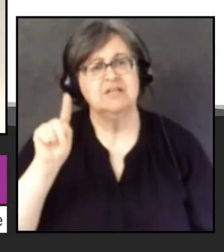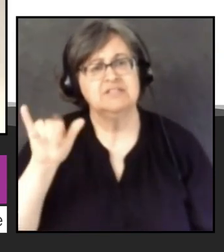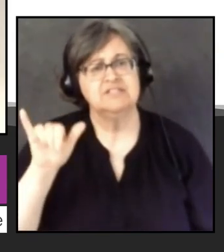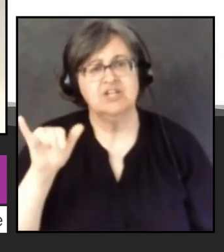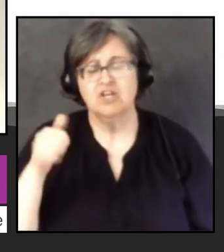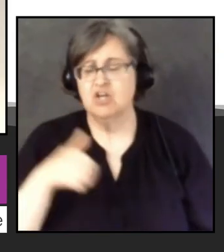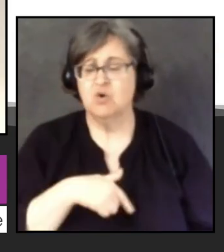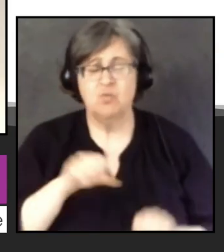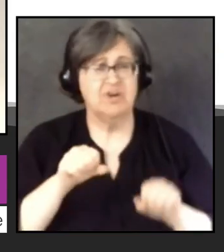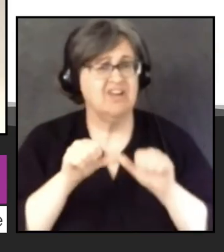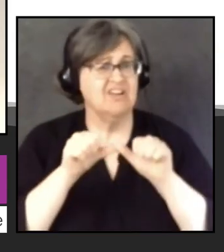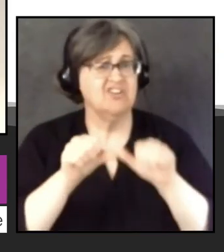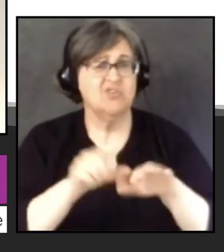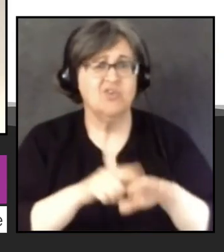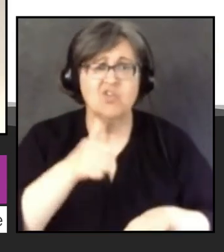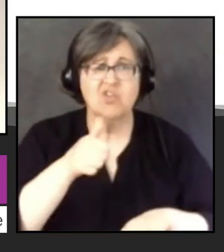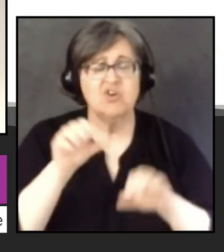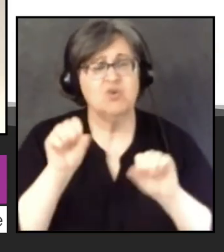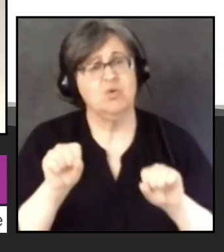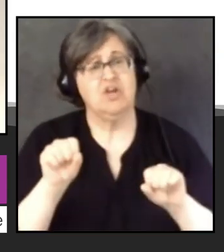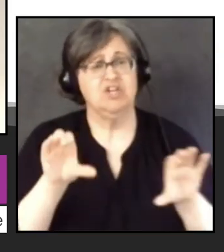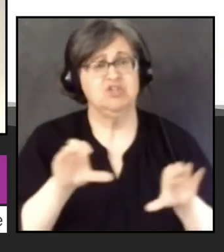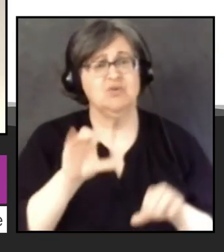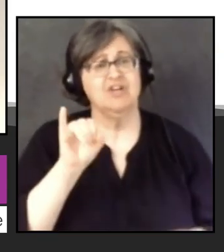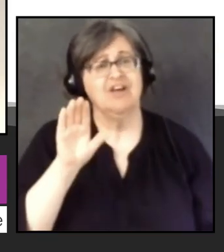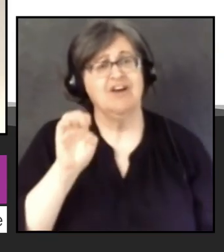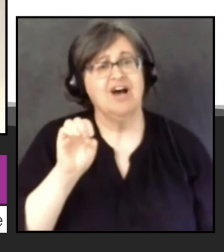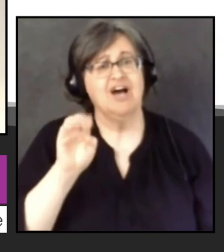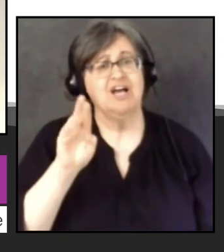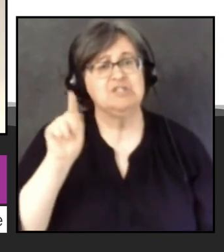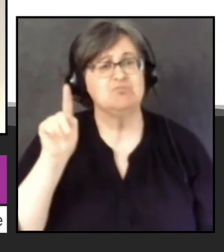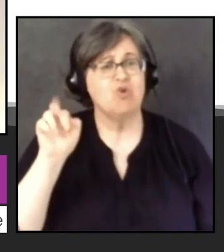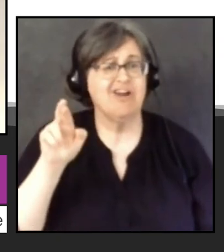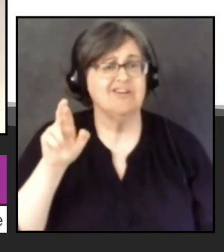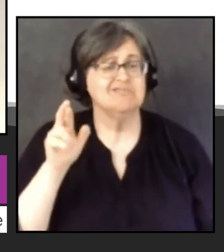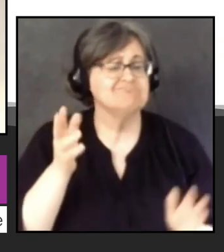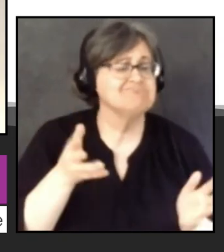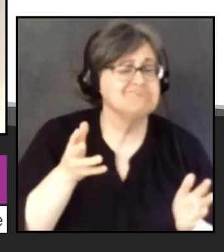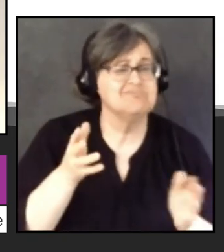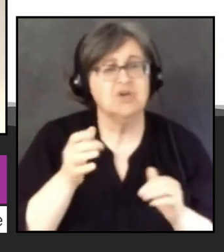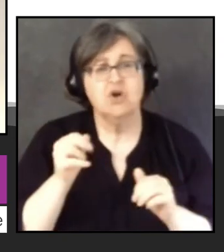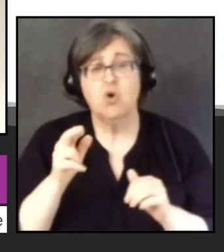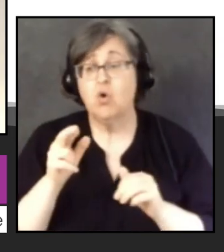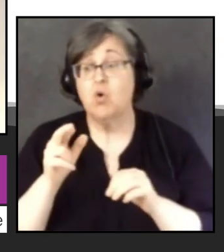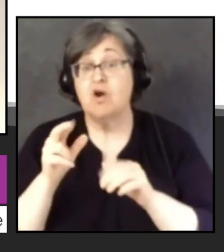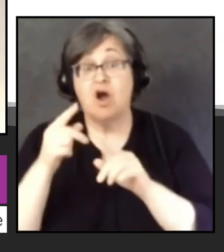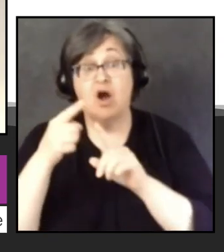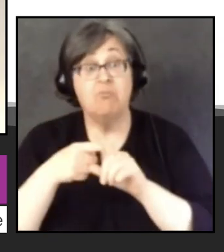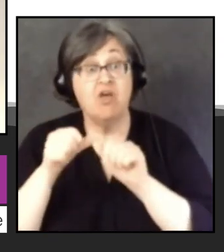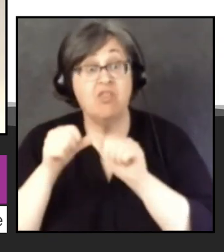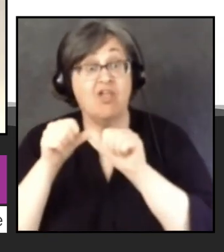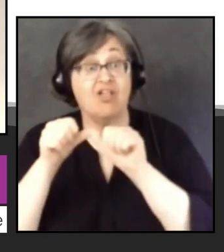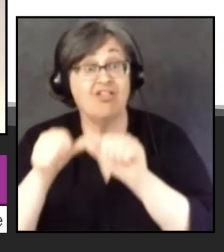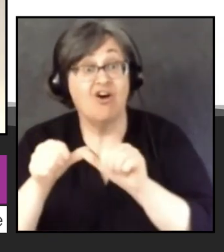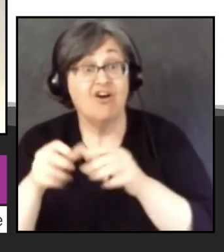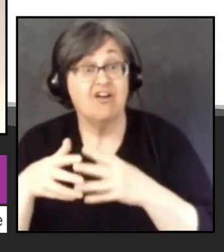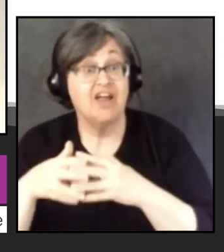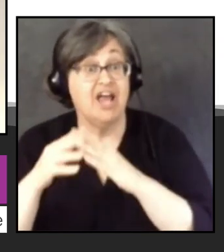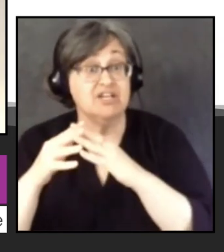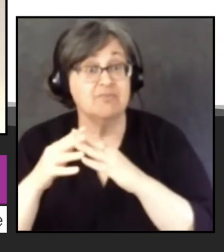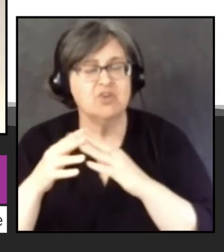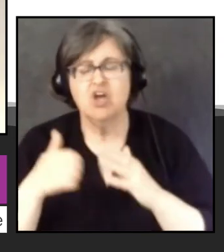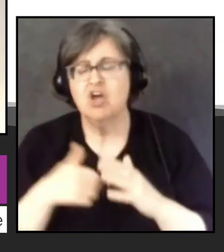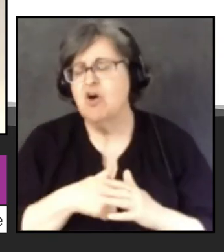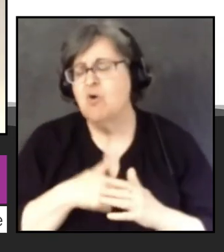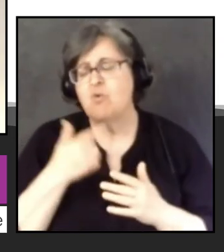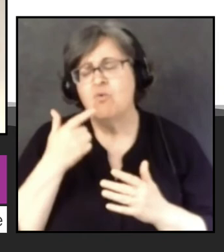forms and lengths, such as an icebreaker or a more generative month-long activation. We also imagined how cool